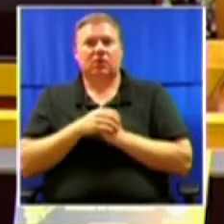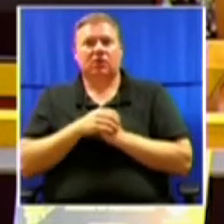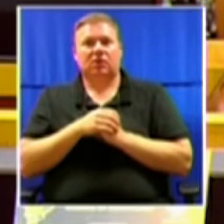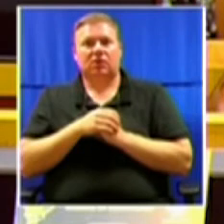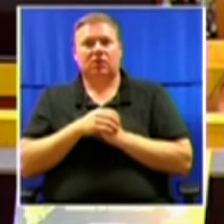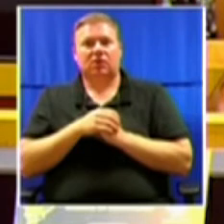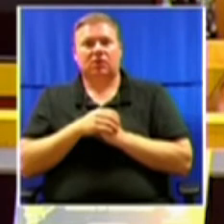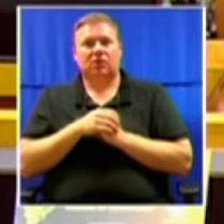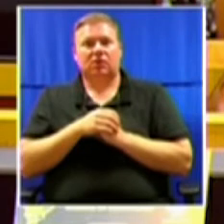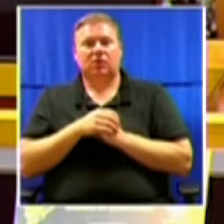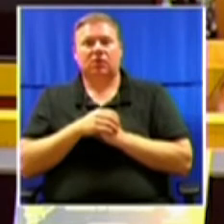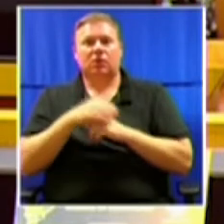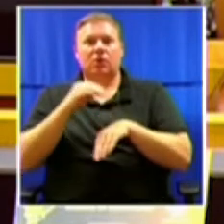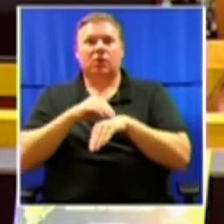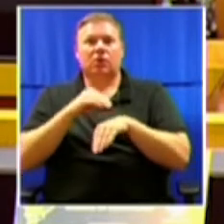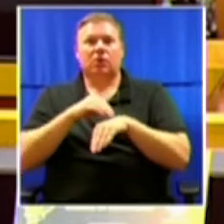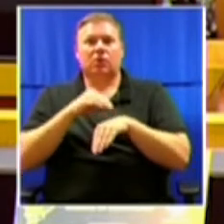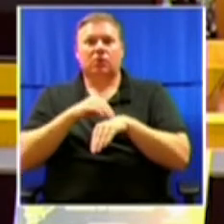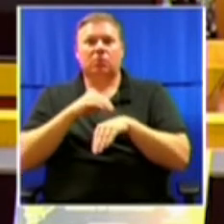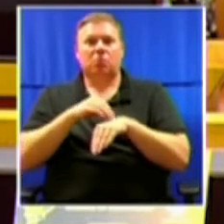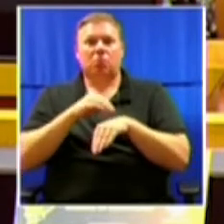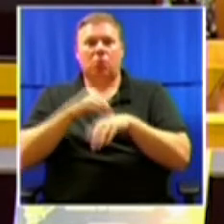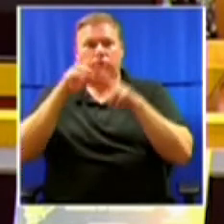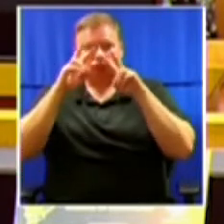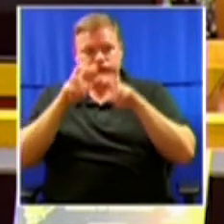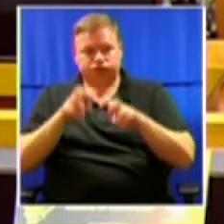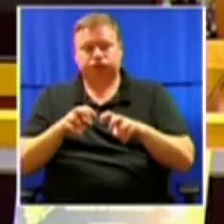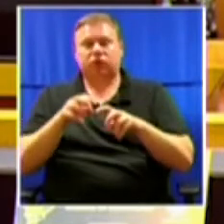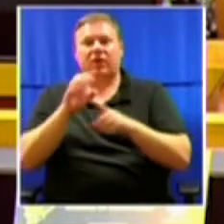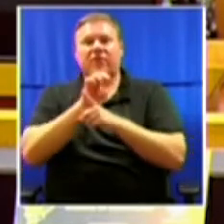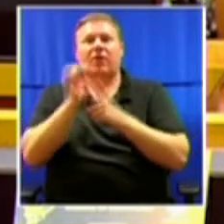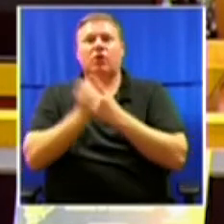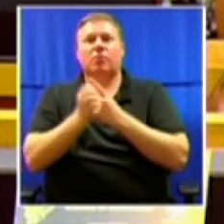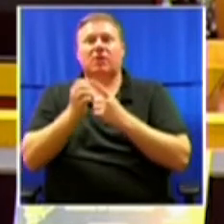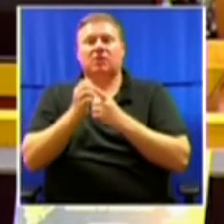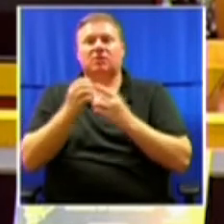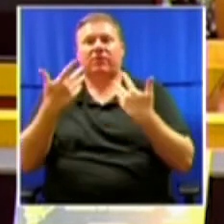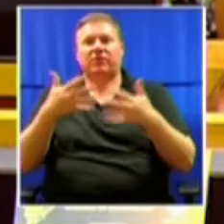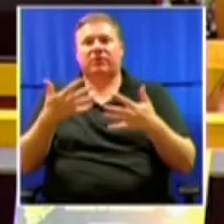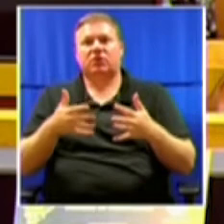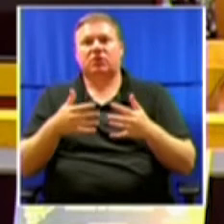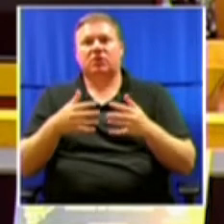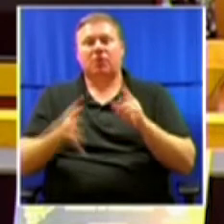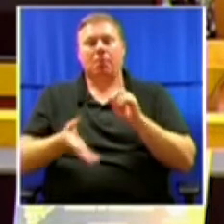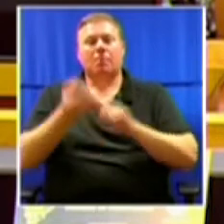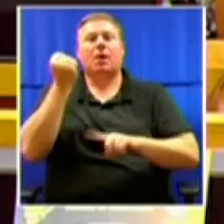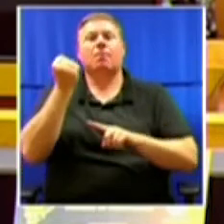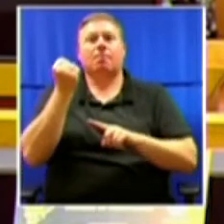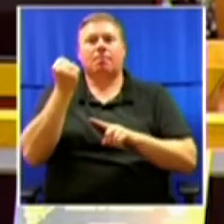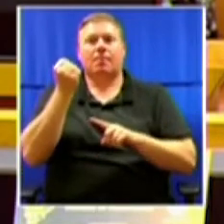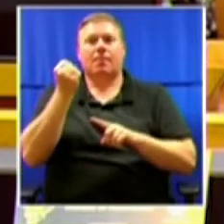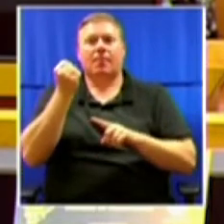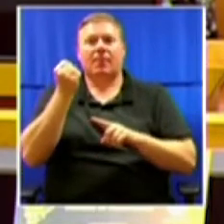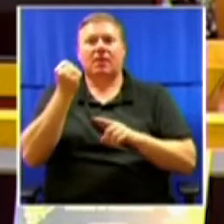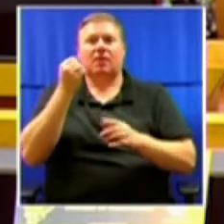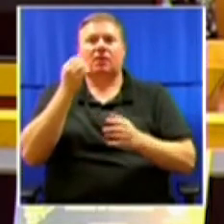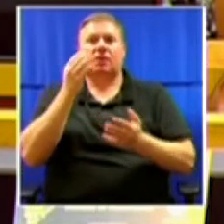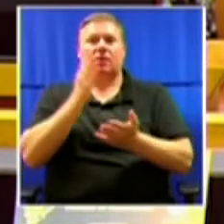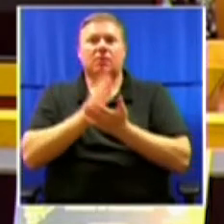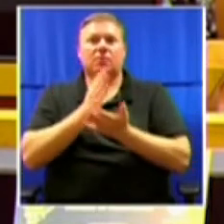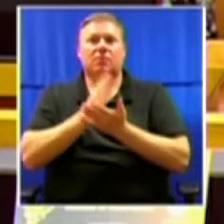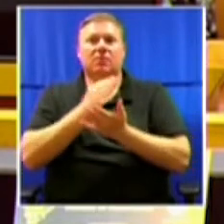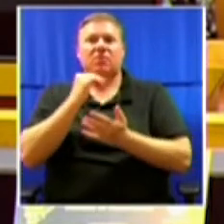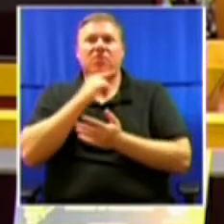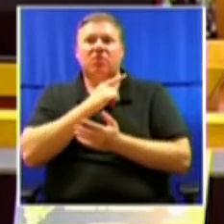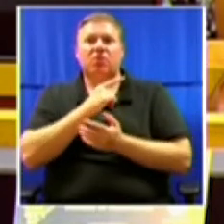more substantive environmental assessments, came to discover that there has been fraud committed.